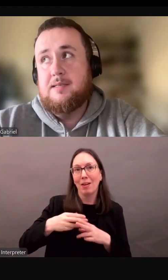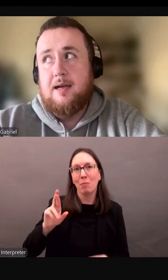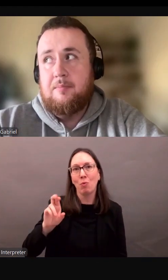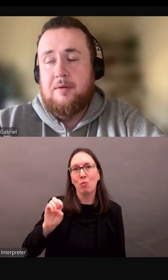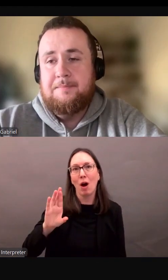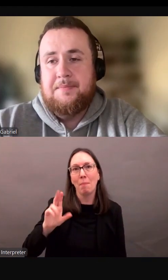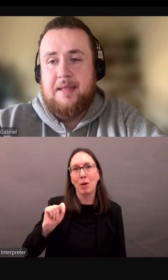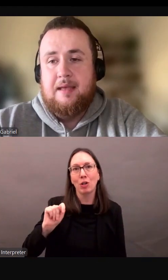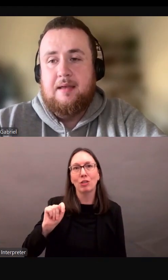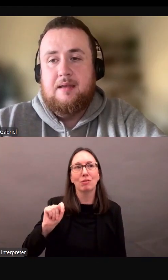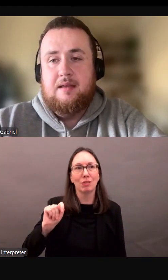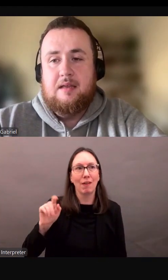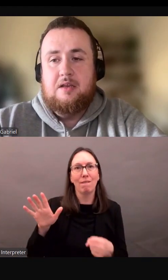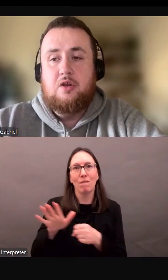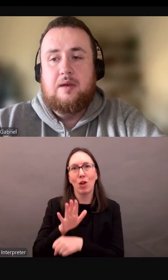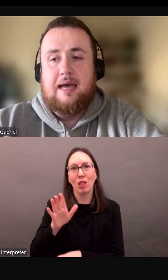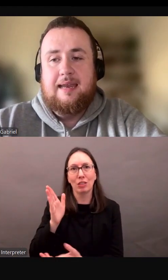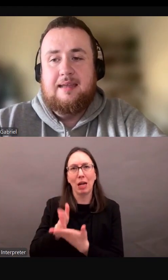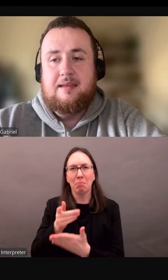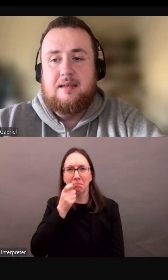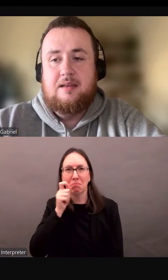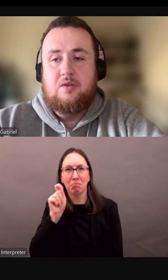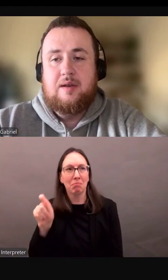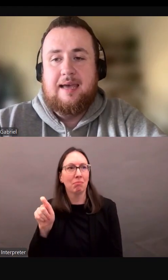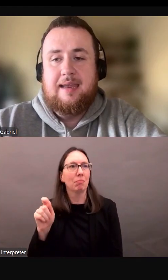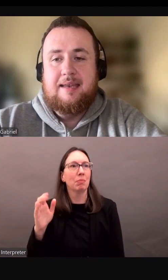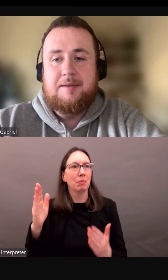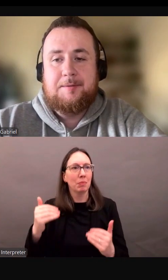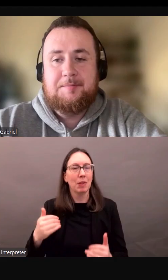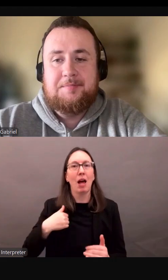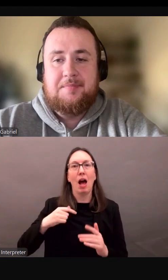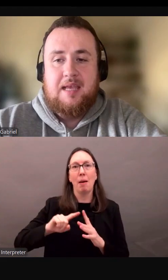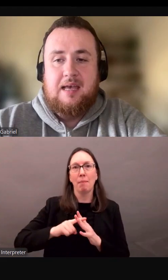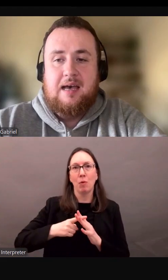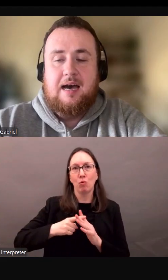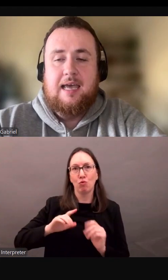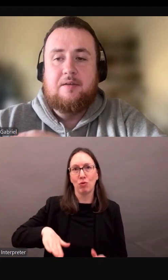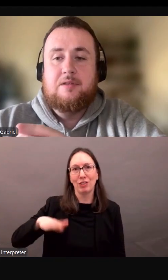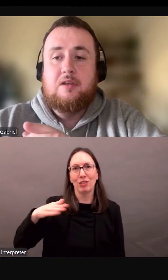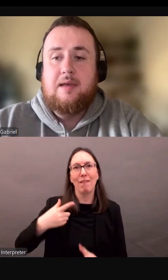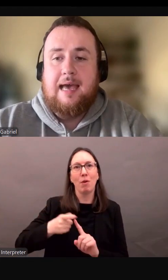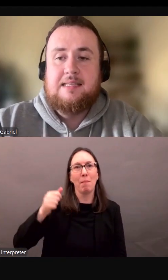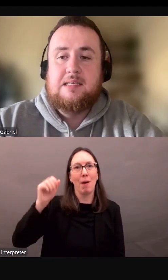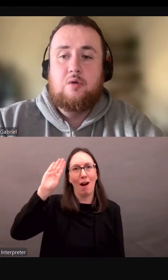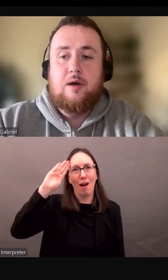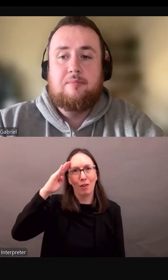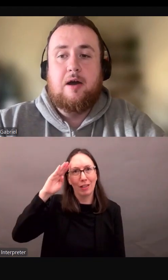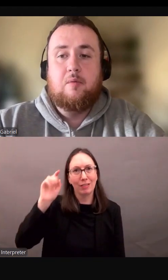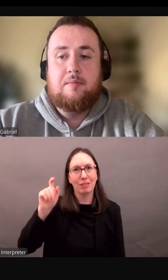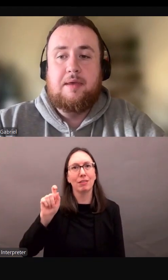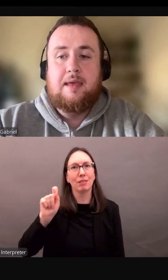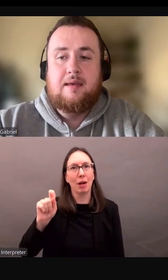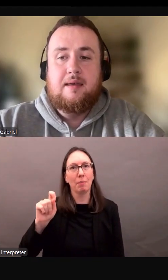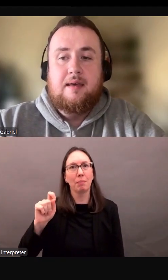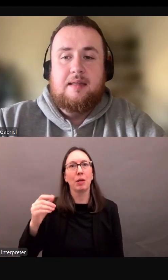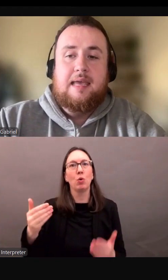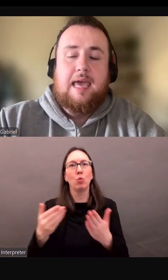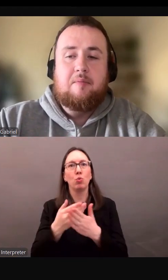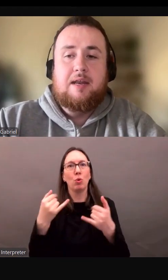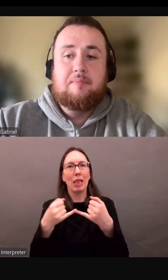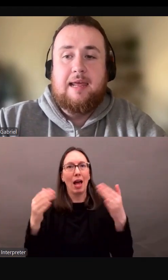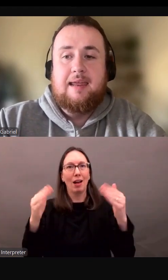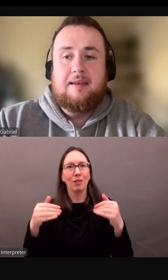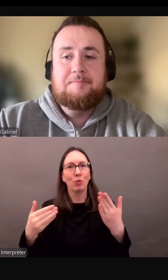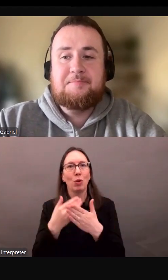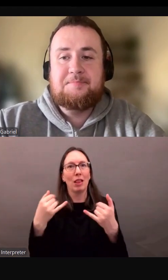stop. New line, new line. I have 2 cats who I brought with me. They came